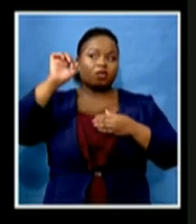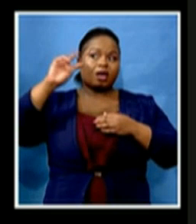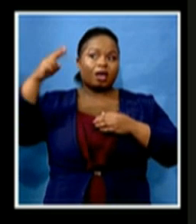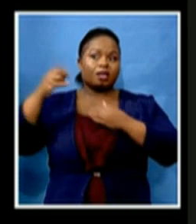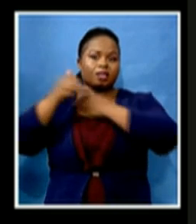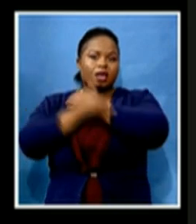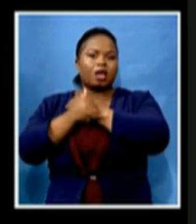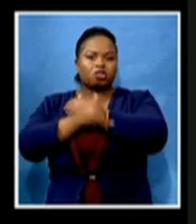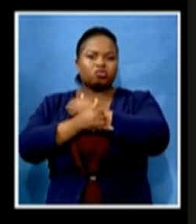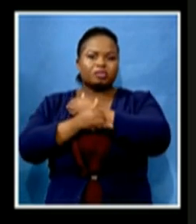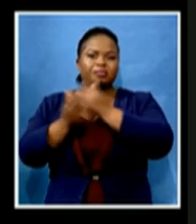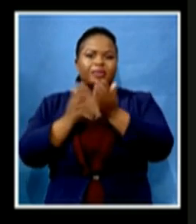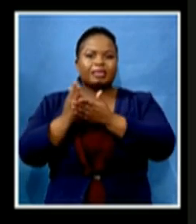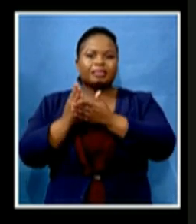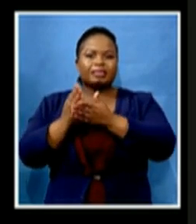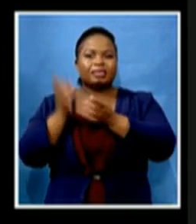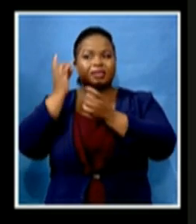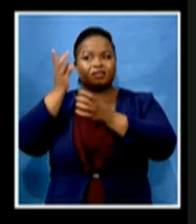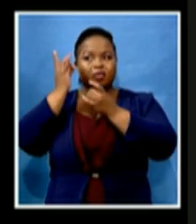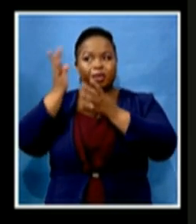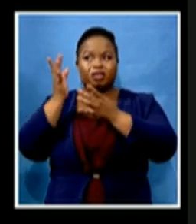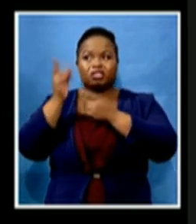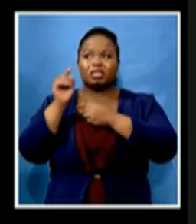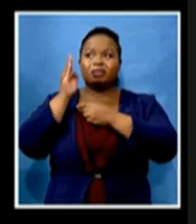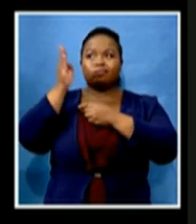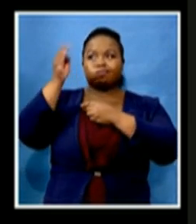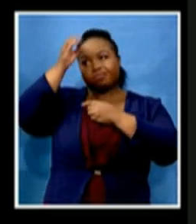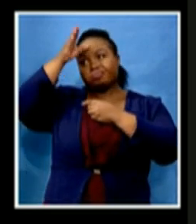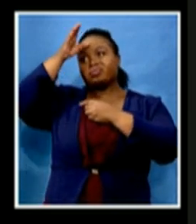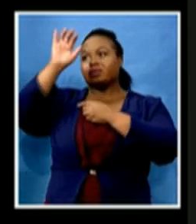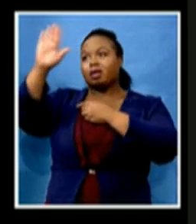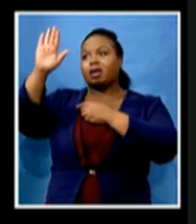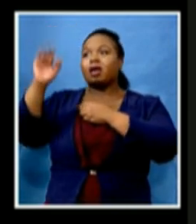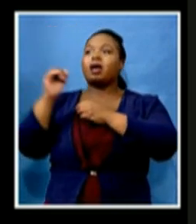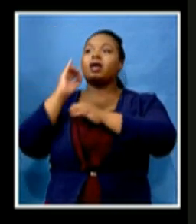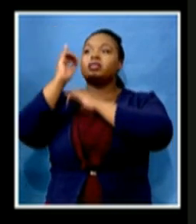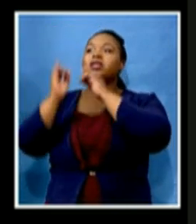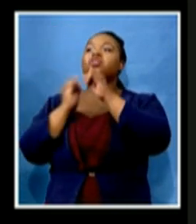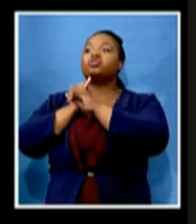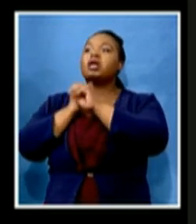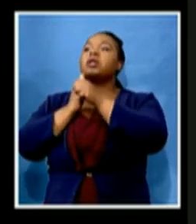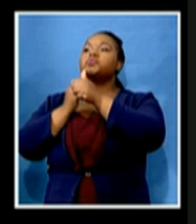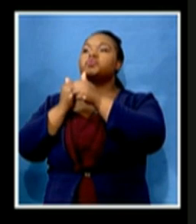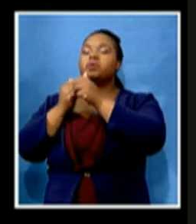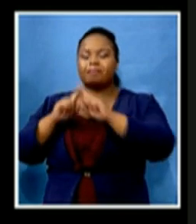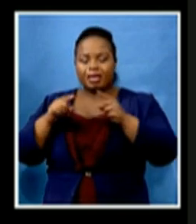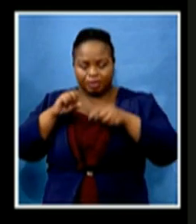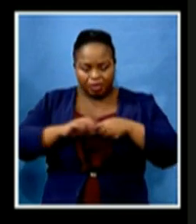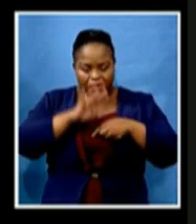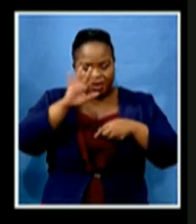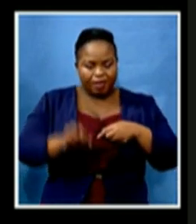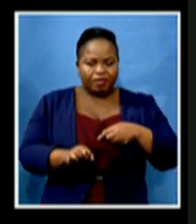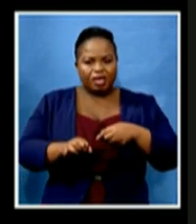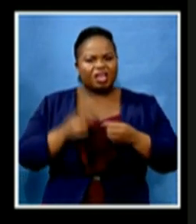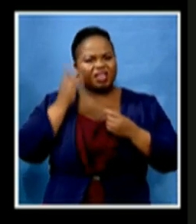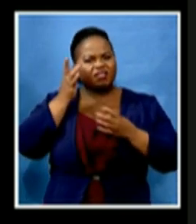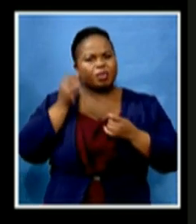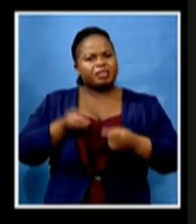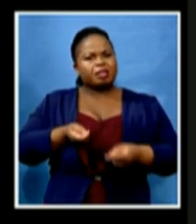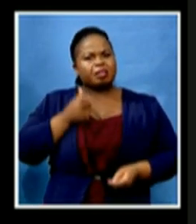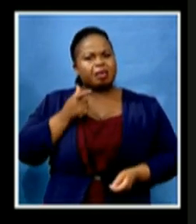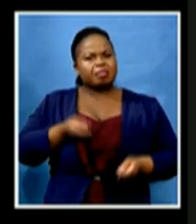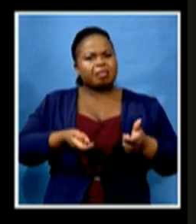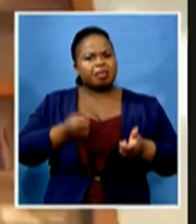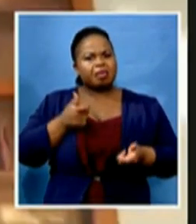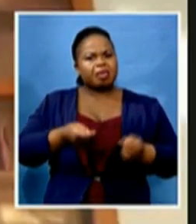in South Africa. That over the past 2 months or so, we've begun to have more